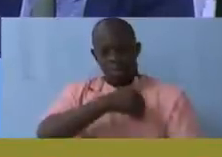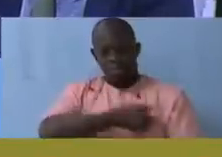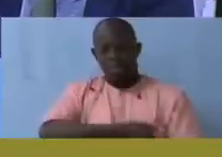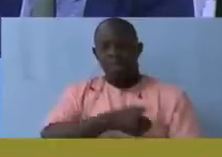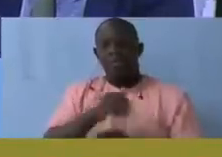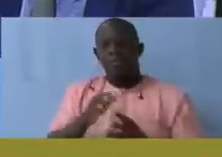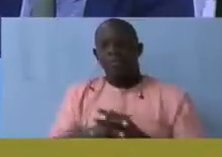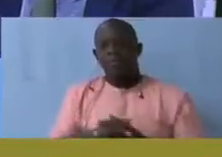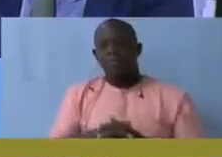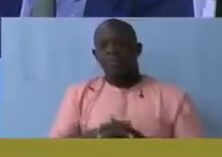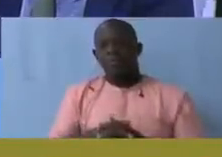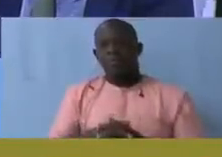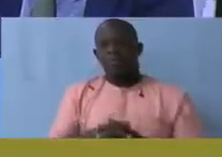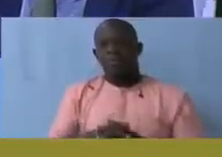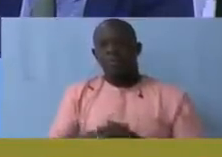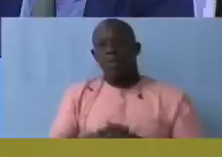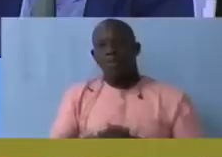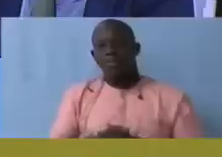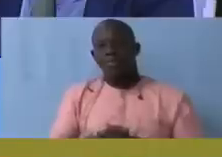This is a regular thing,